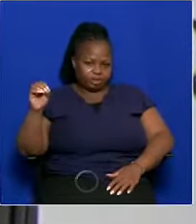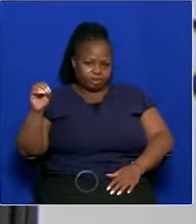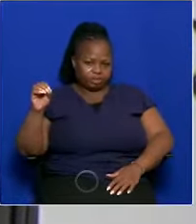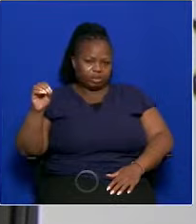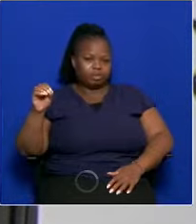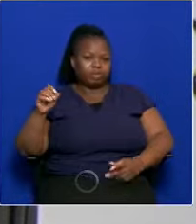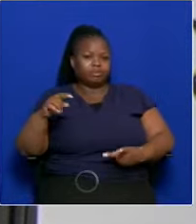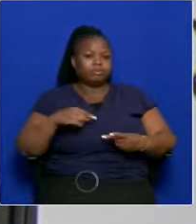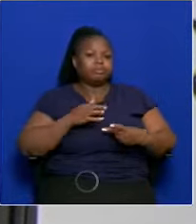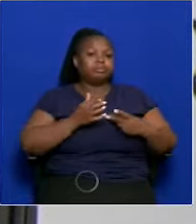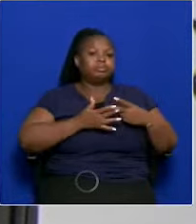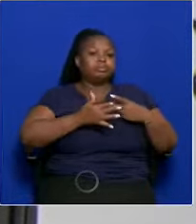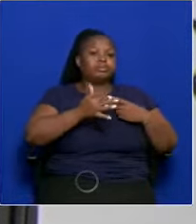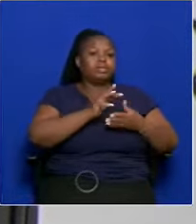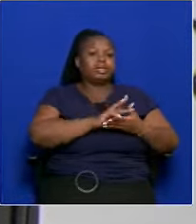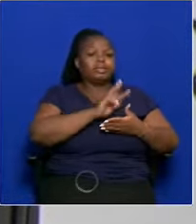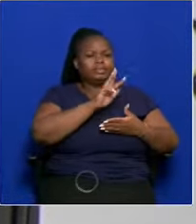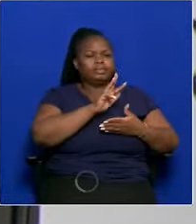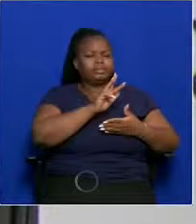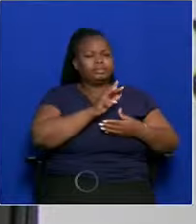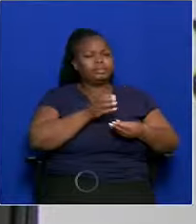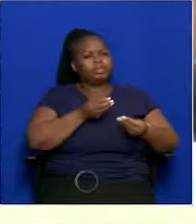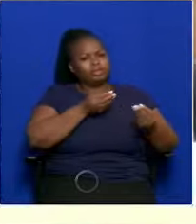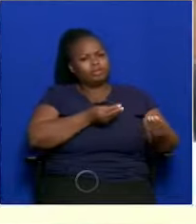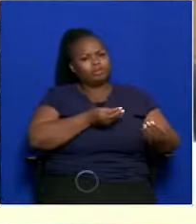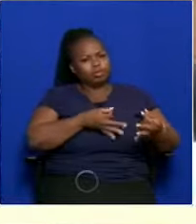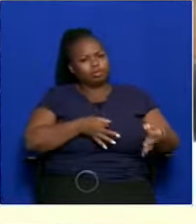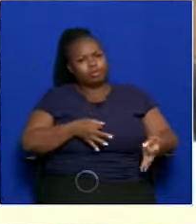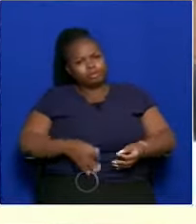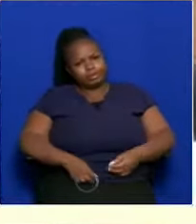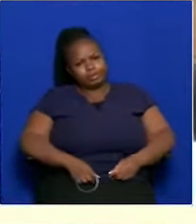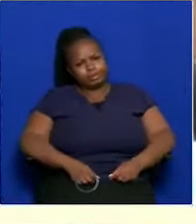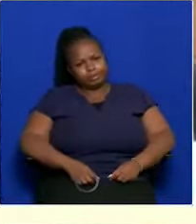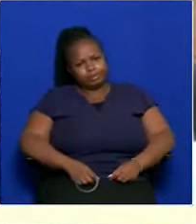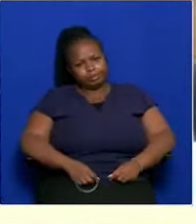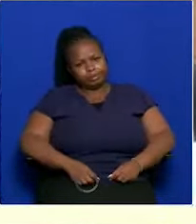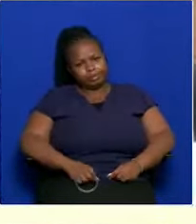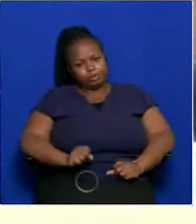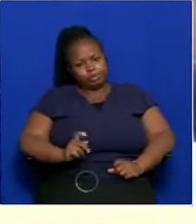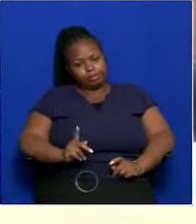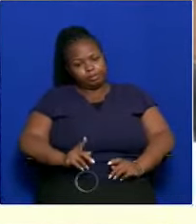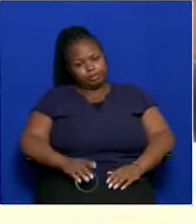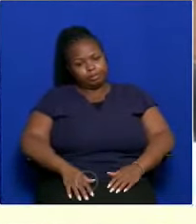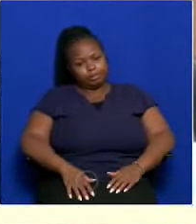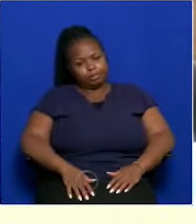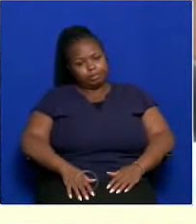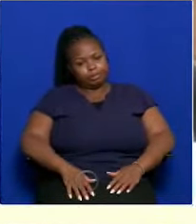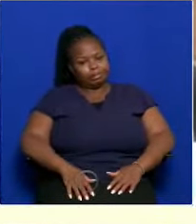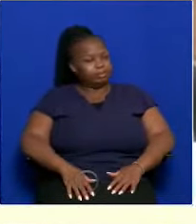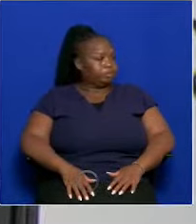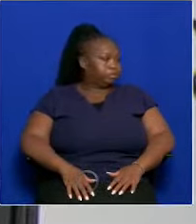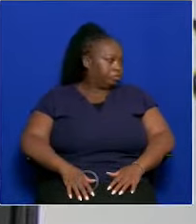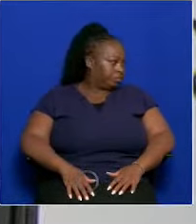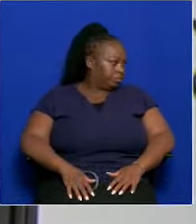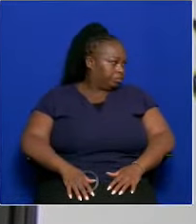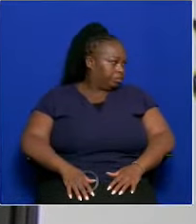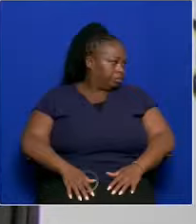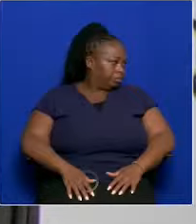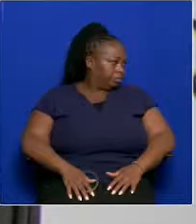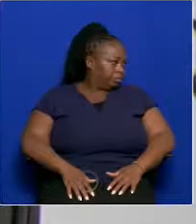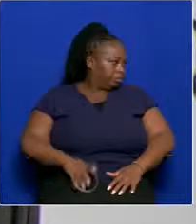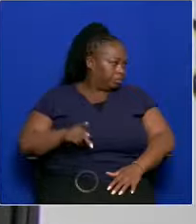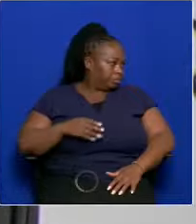he gave him the document. Okay, all right. Ms. Bowe, you will